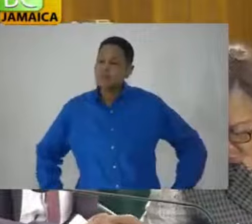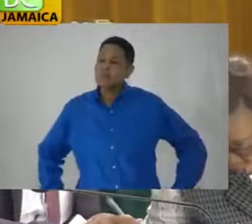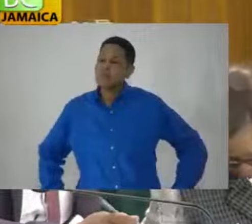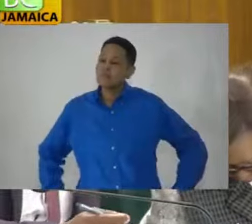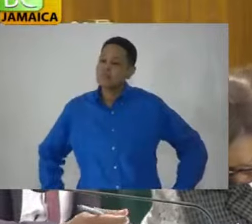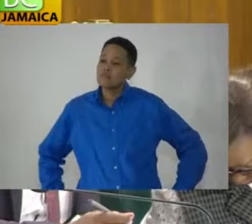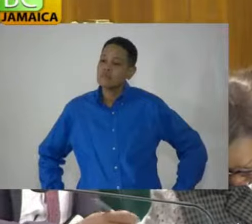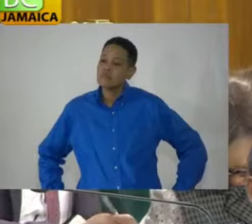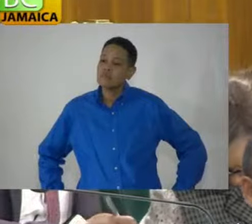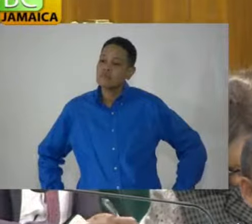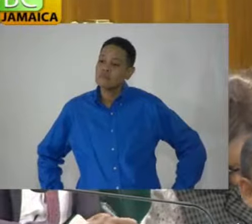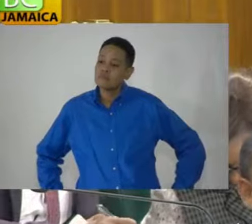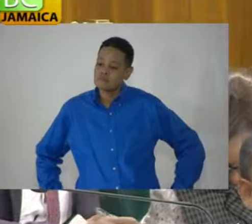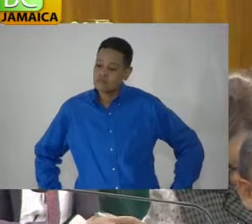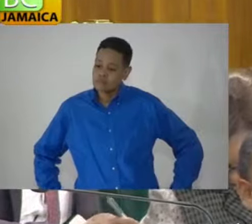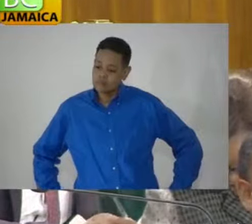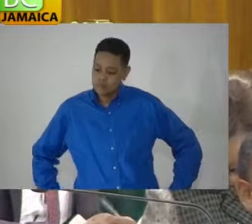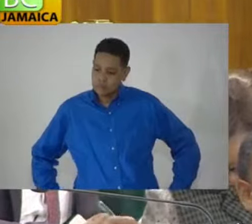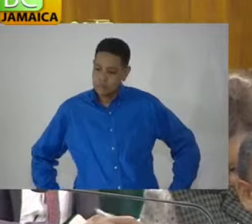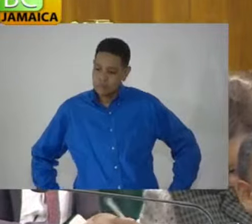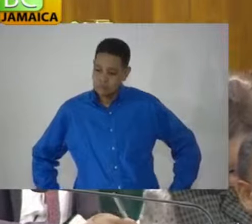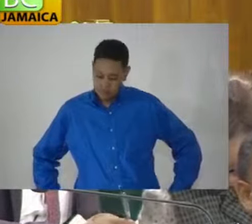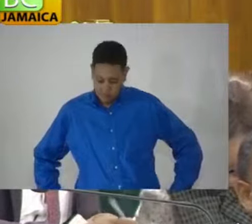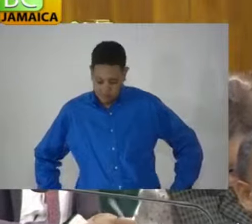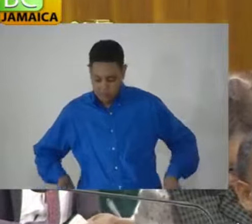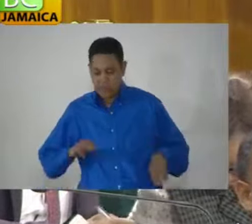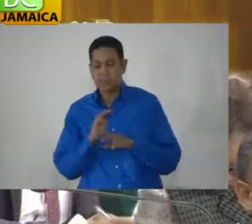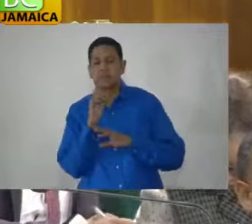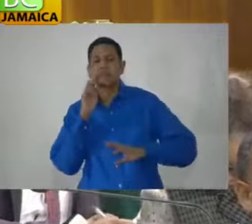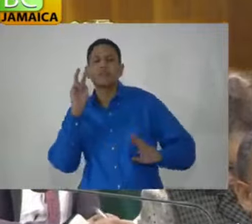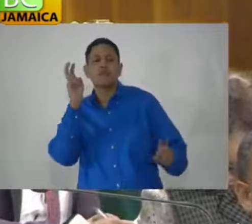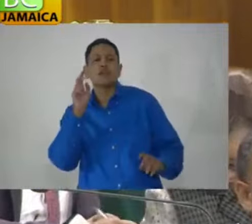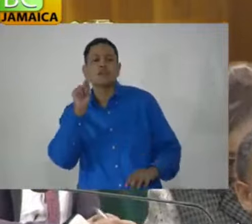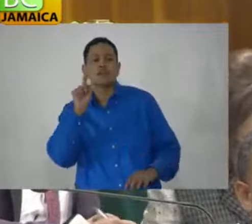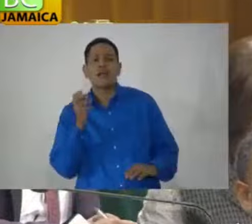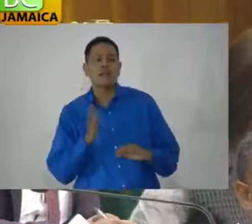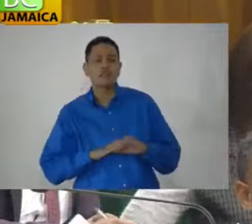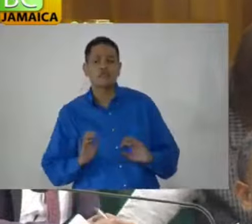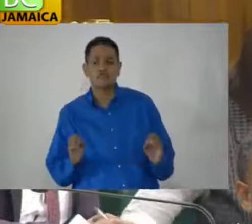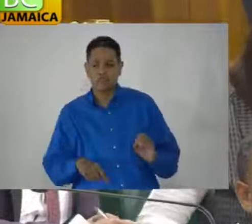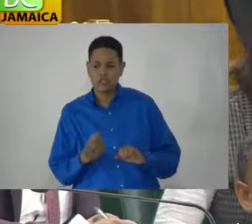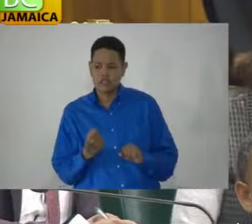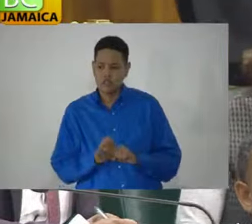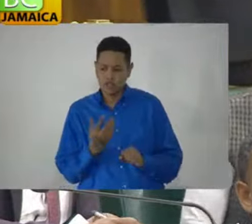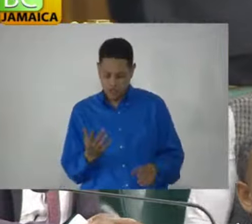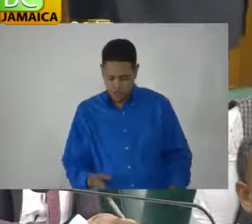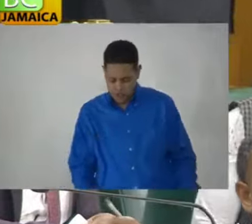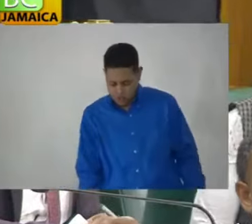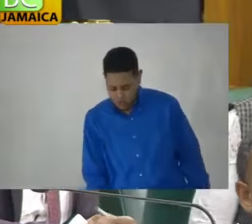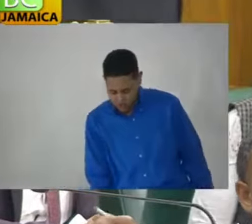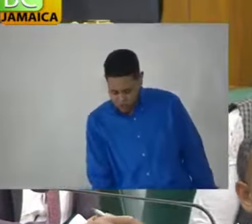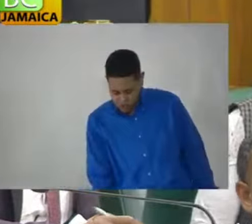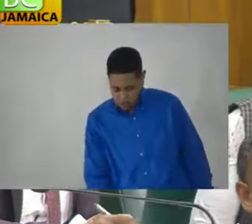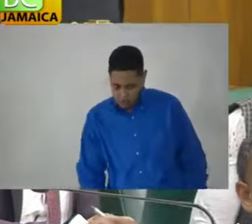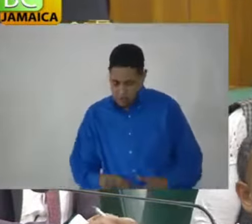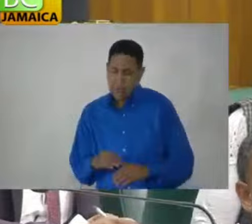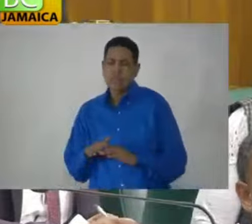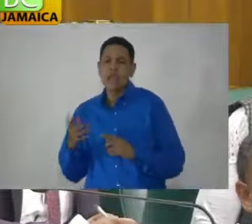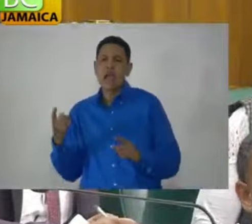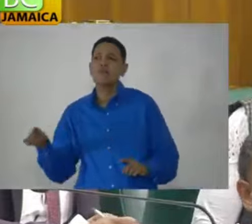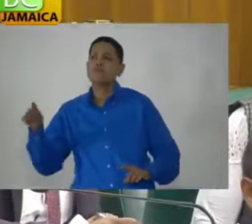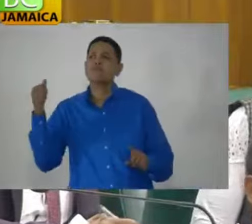phrased it to say that he would not be increasing the levy this year based on